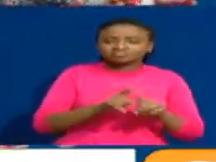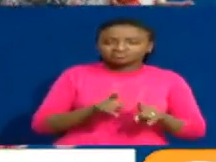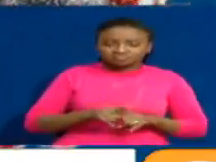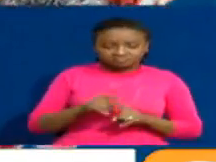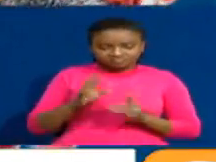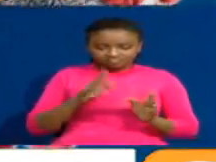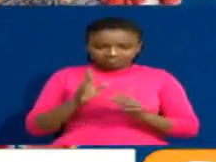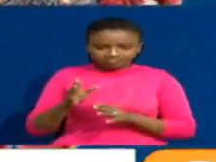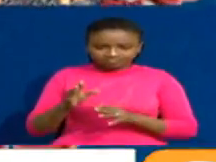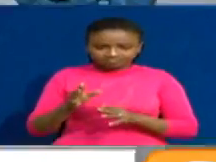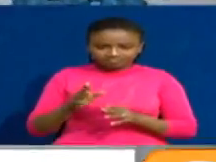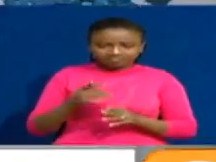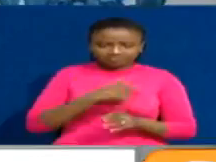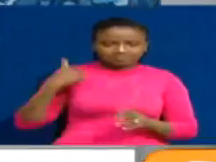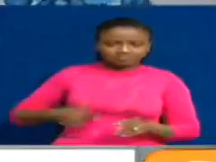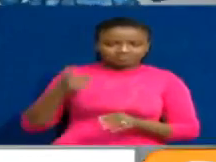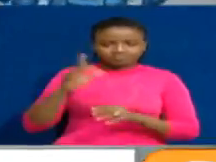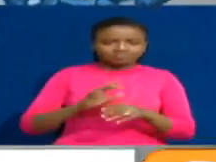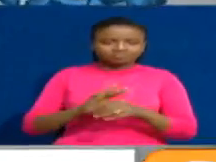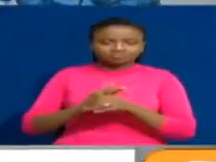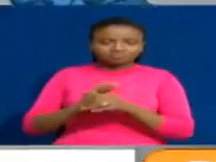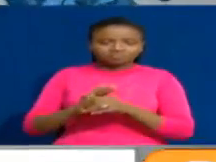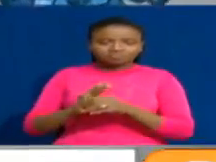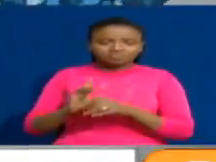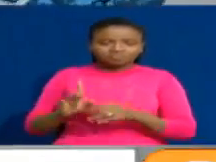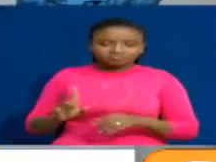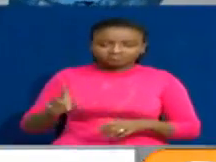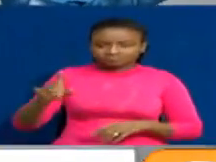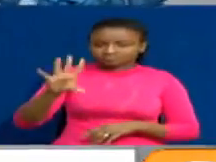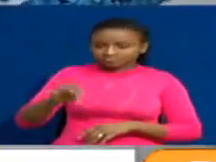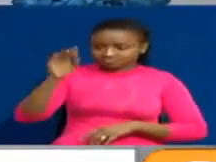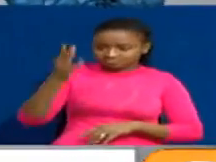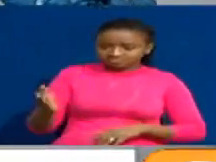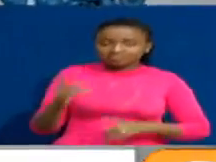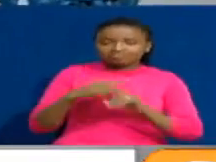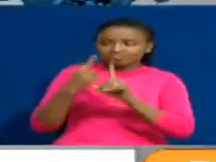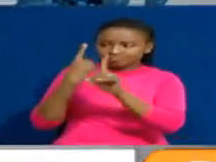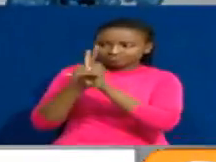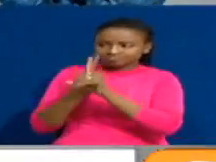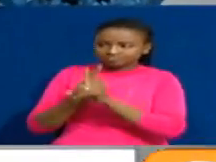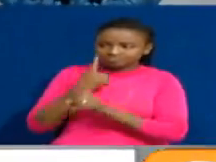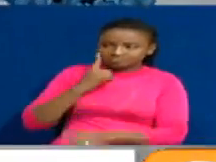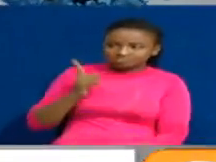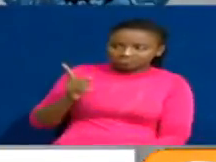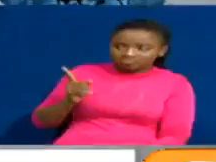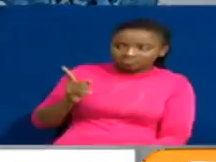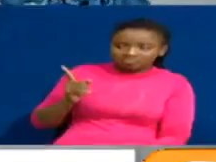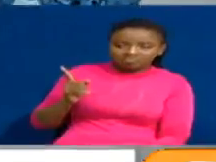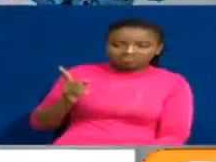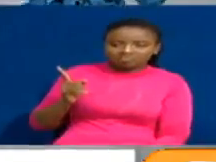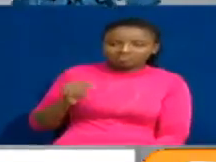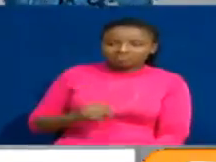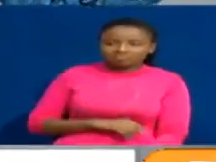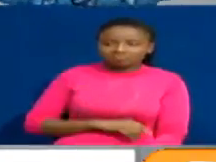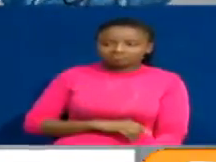virus detected in Wuhan, China, the alpha, beta, gamma, and delta variants are more transmissible,